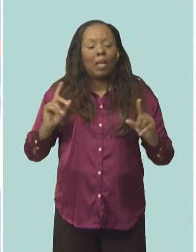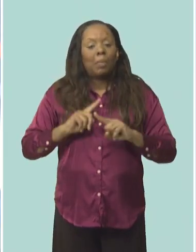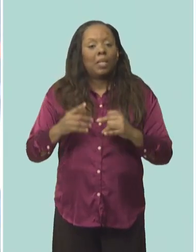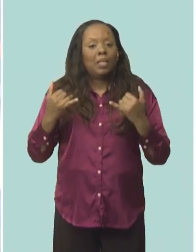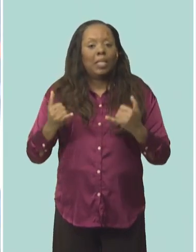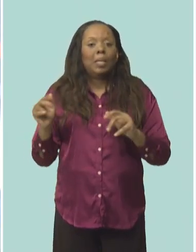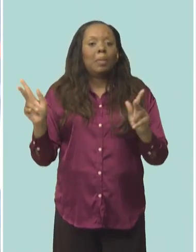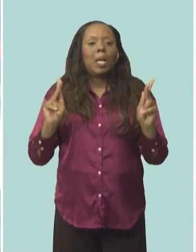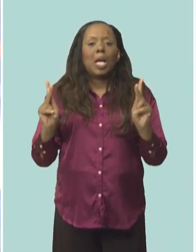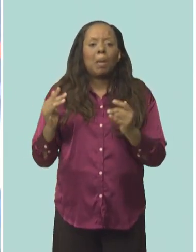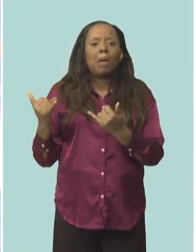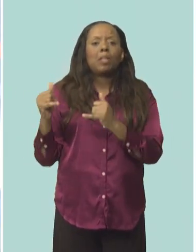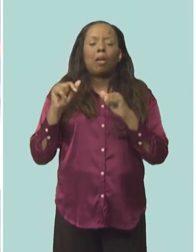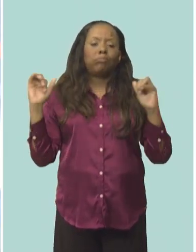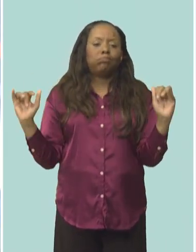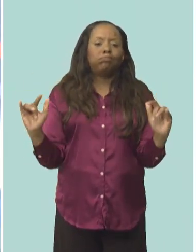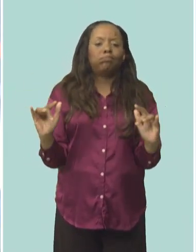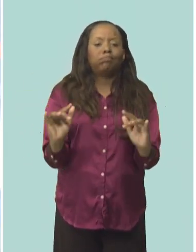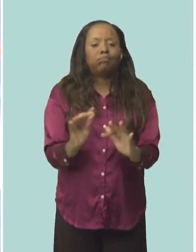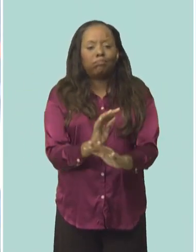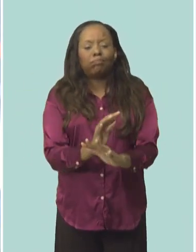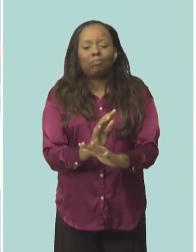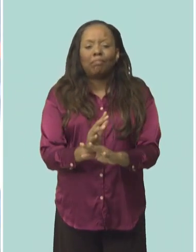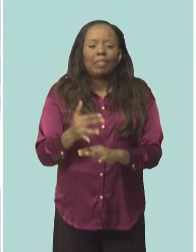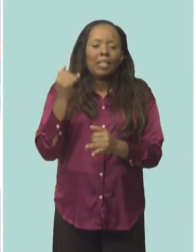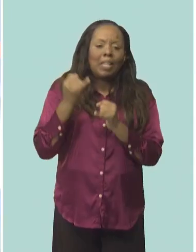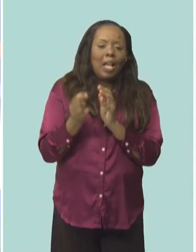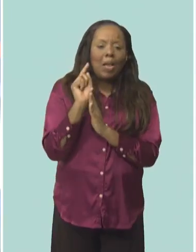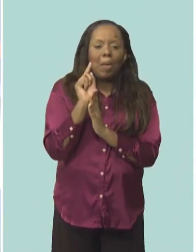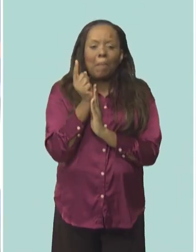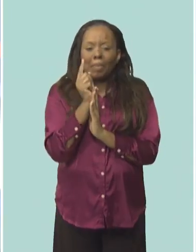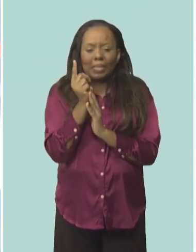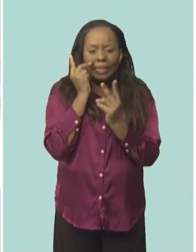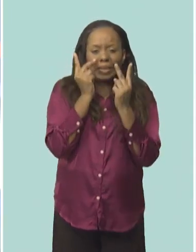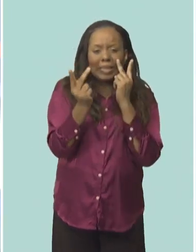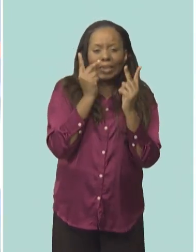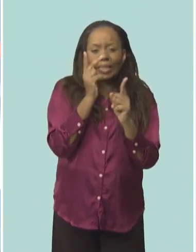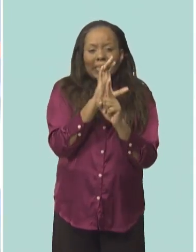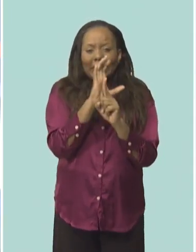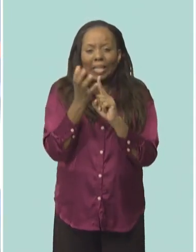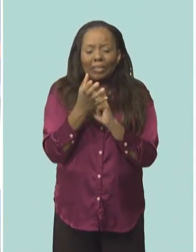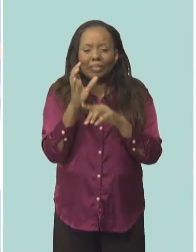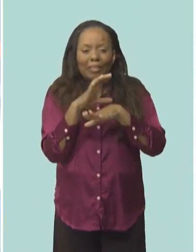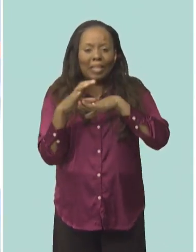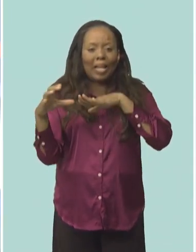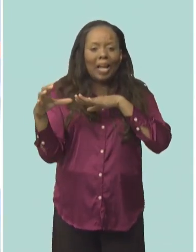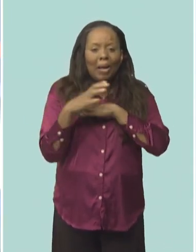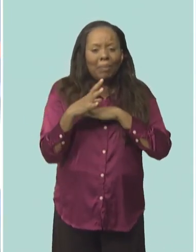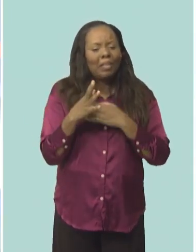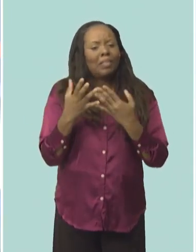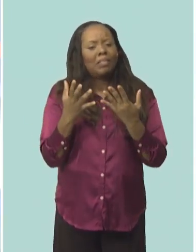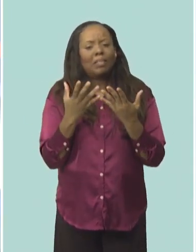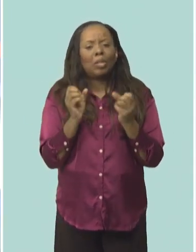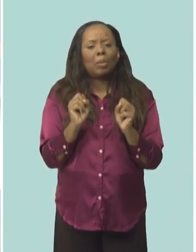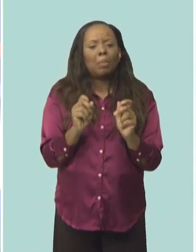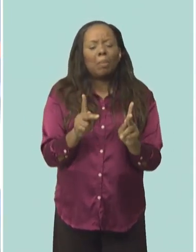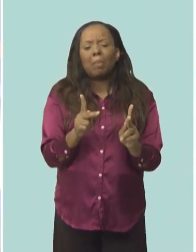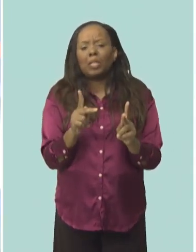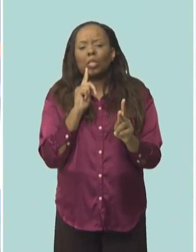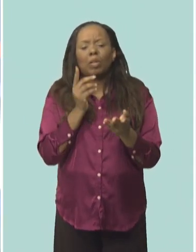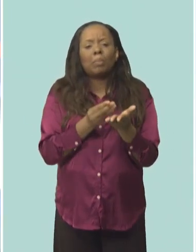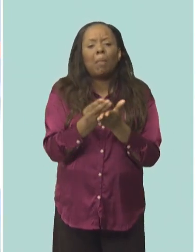still alive. People continued to flock to that venue for last-minute glimpses of regional culture and the chance to take home a piece